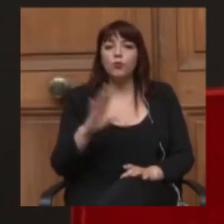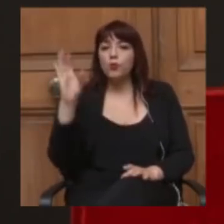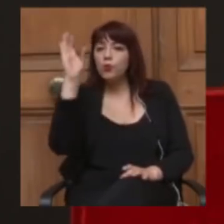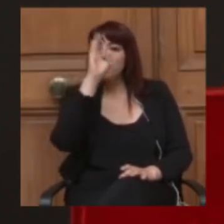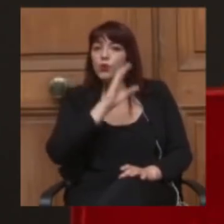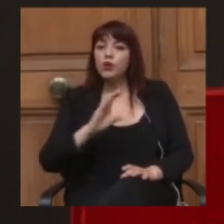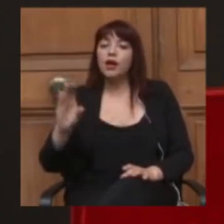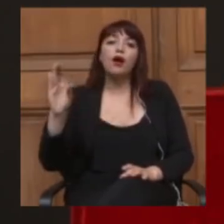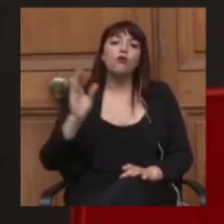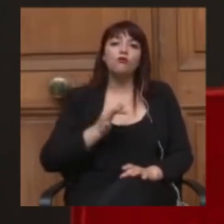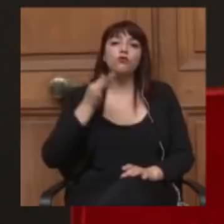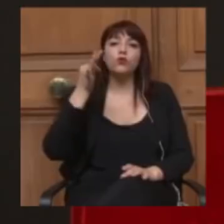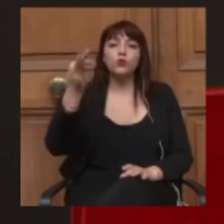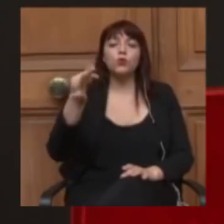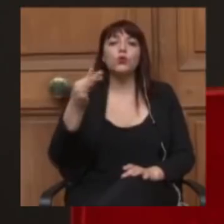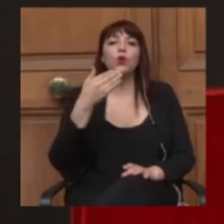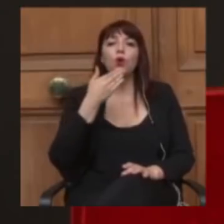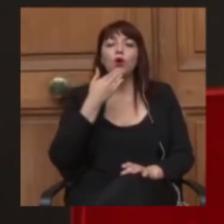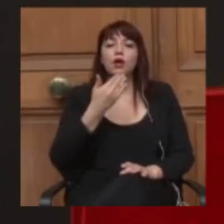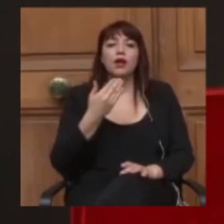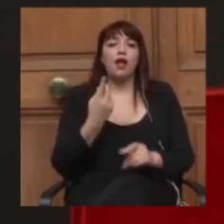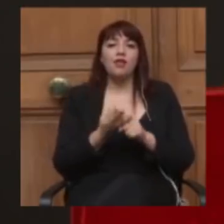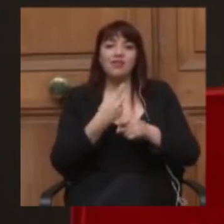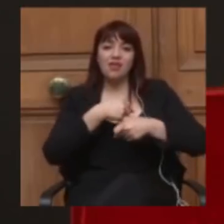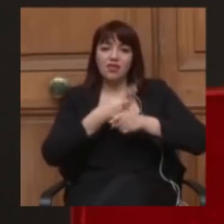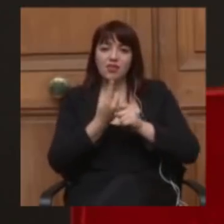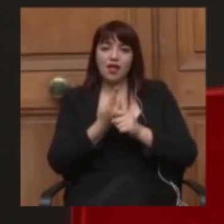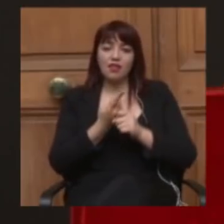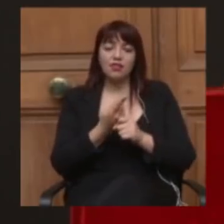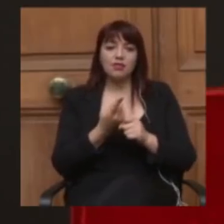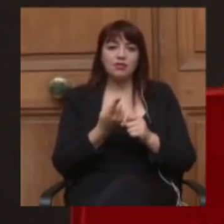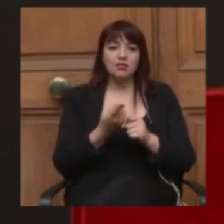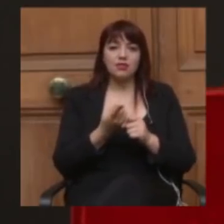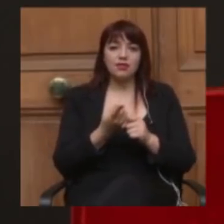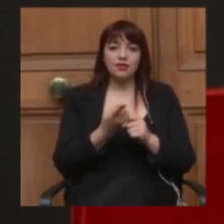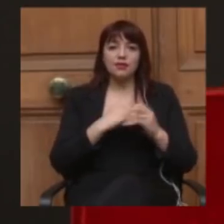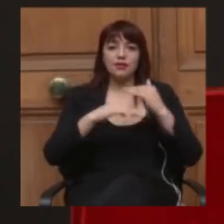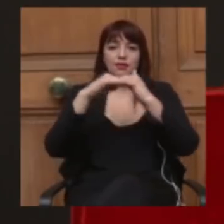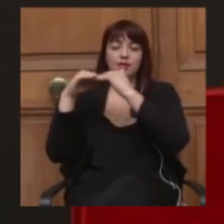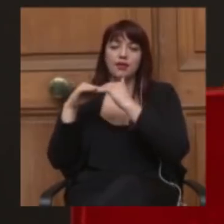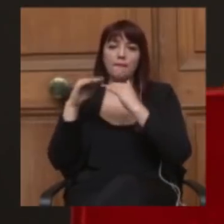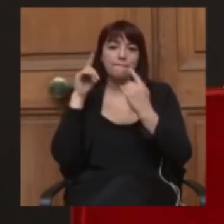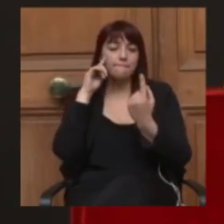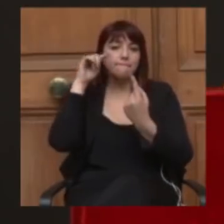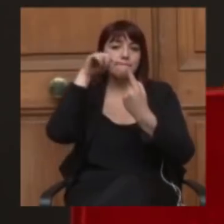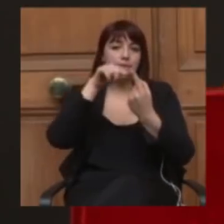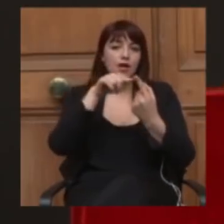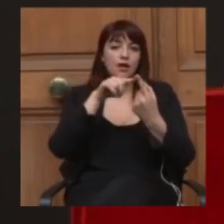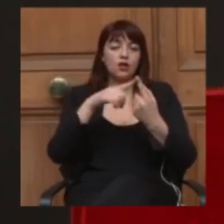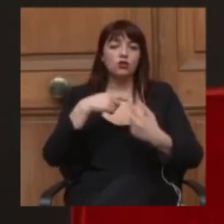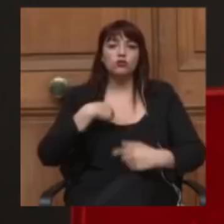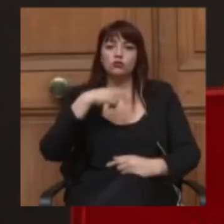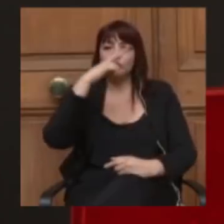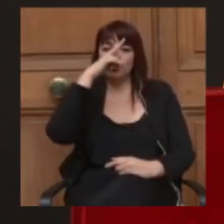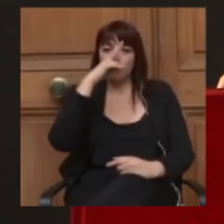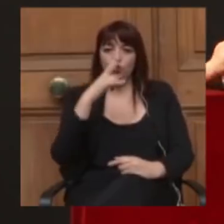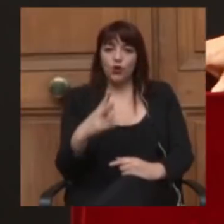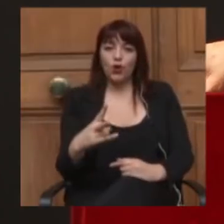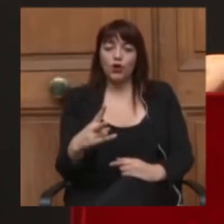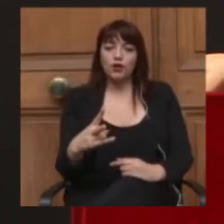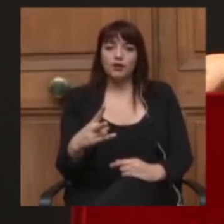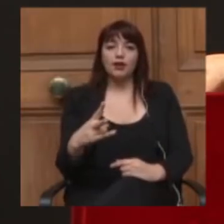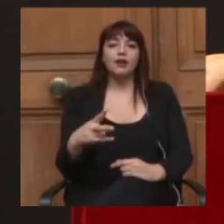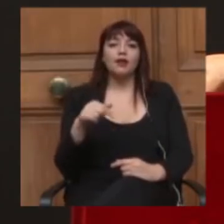and embodied freedom. I accept this honor then as a sign that this university does